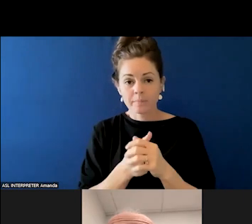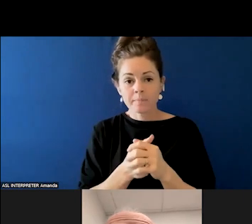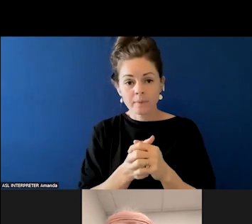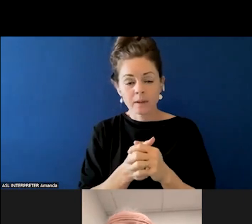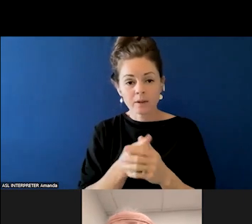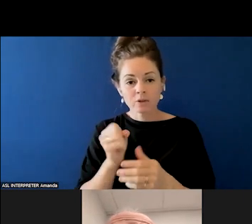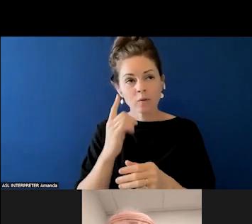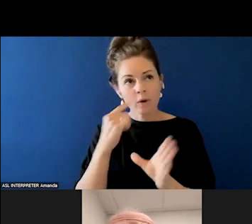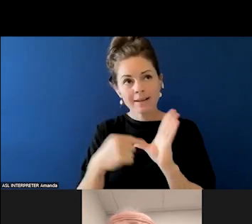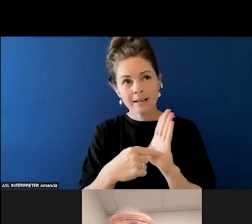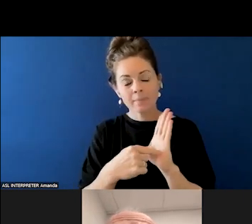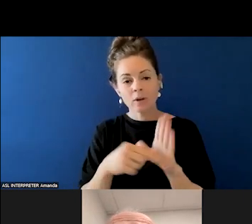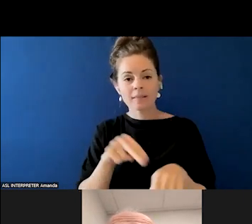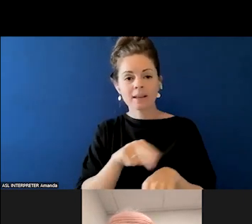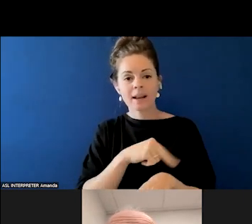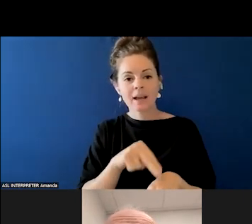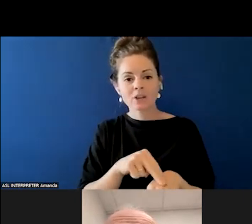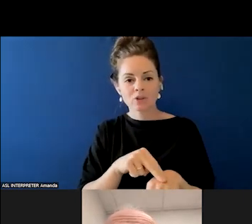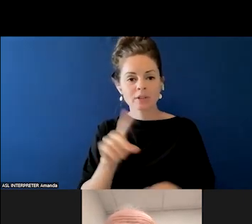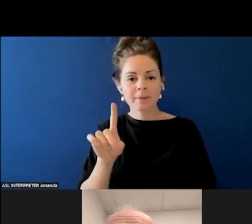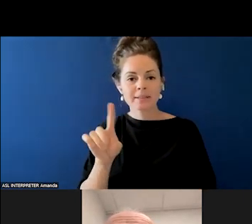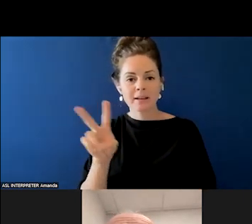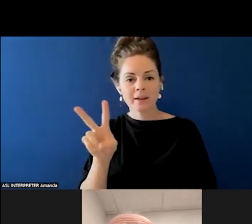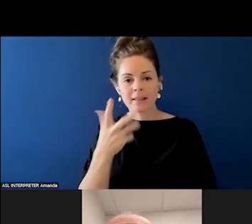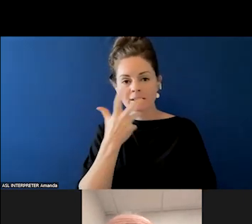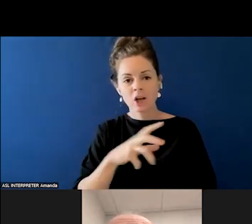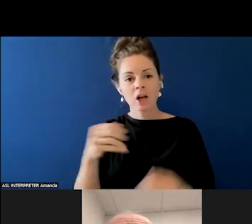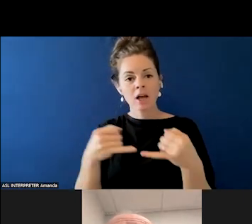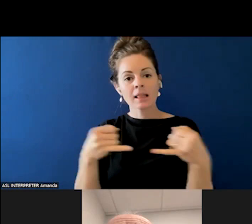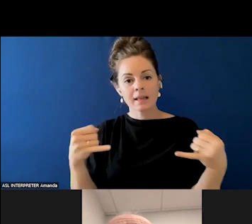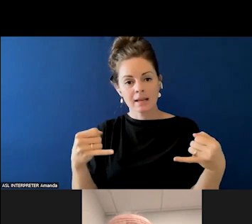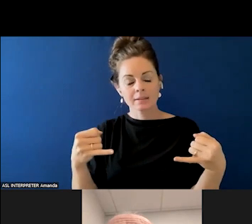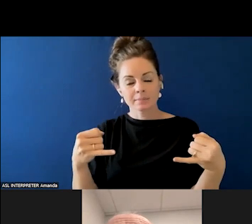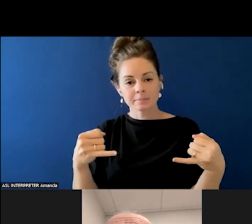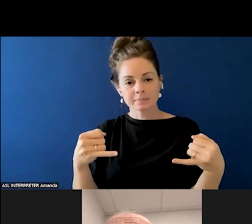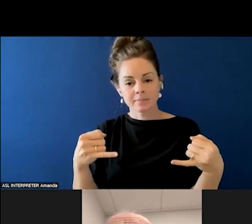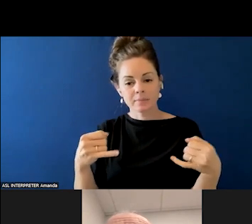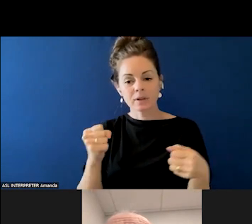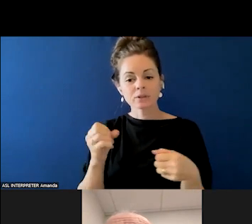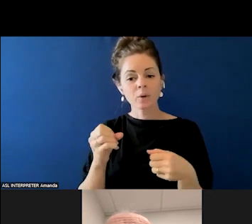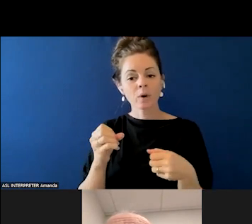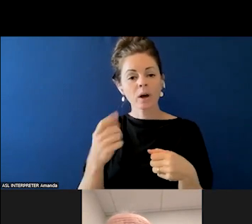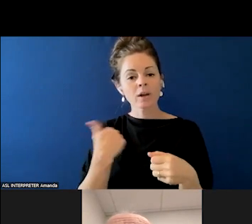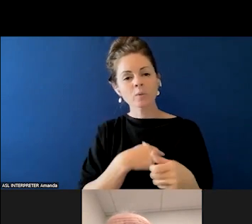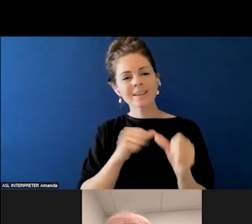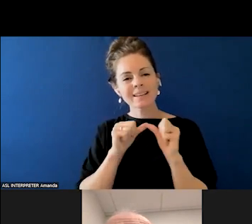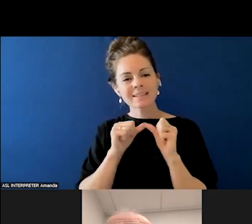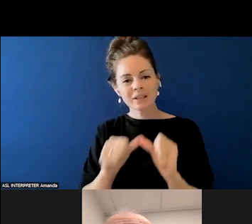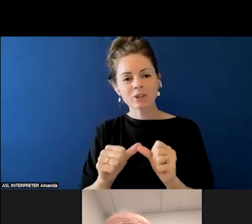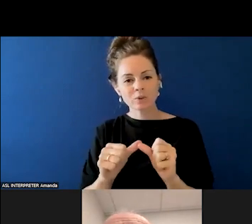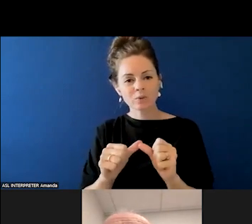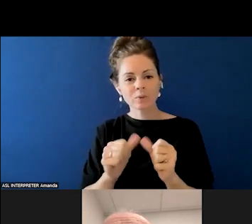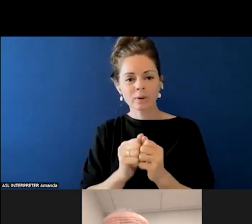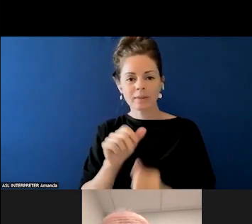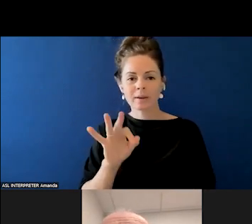So for example, the National Domestic Violence Hotline. So as we can continue to move forward with